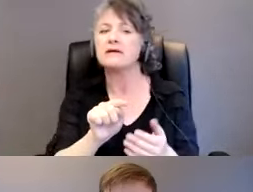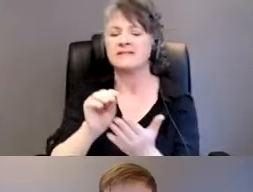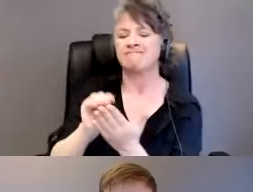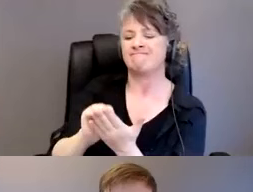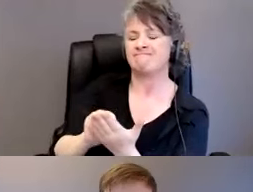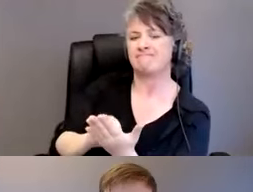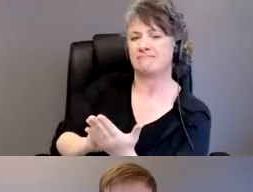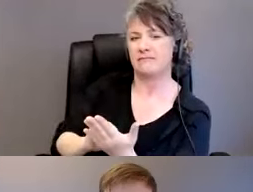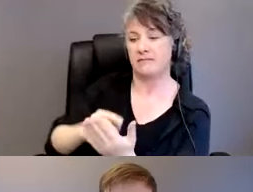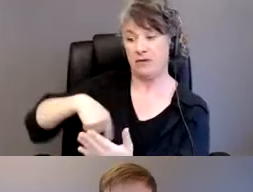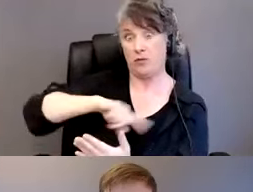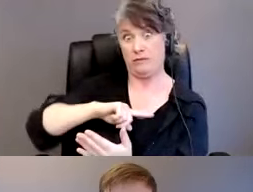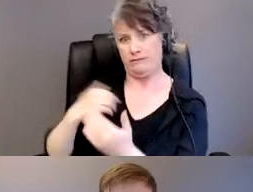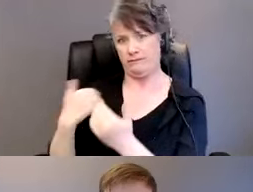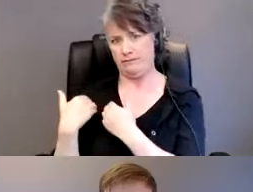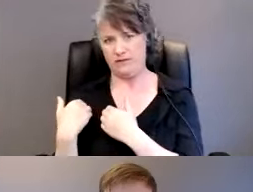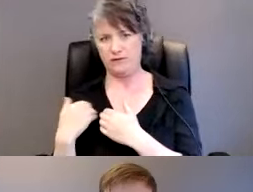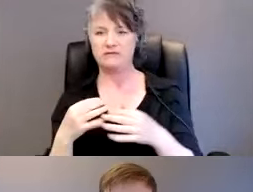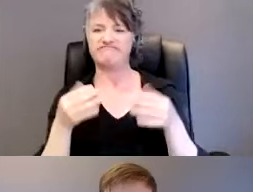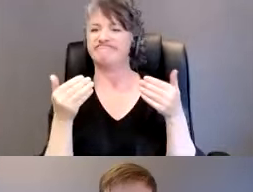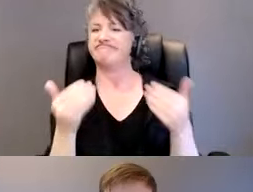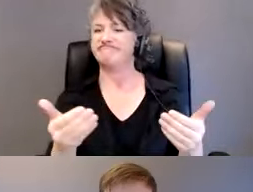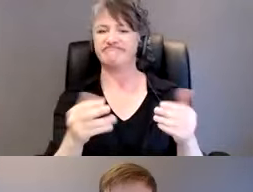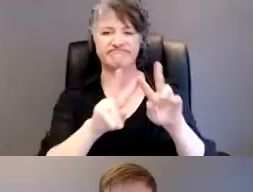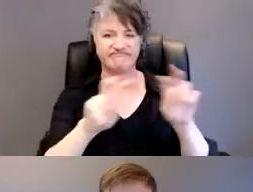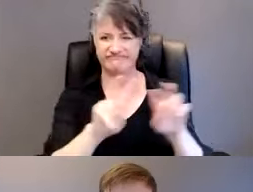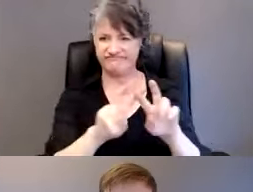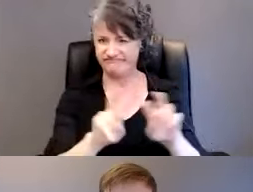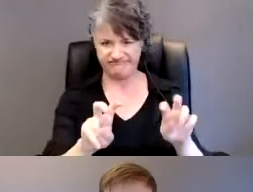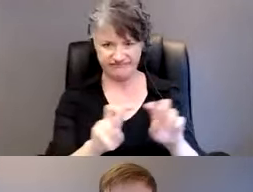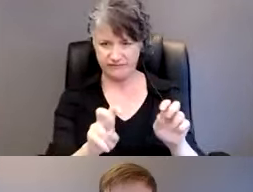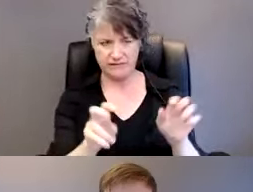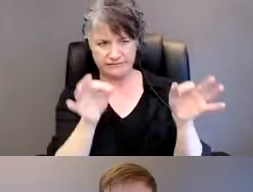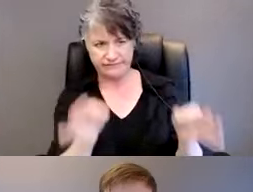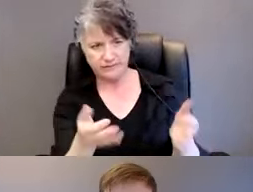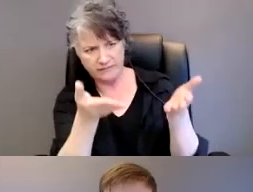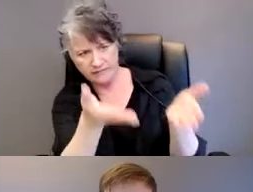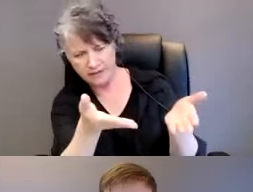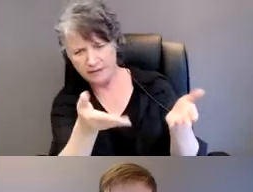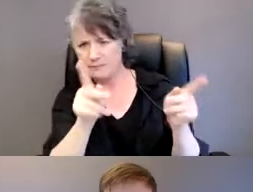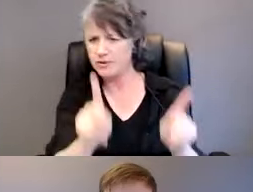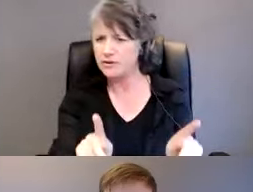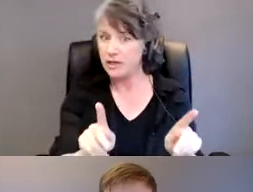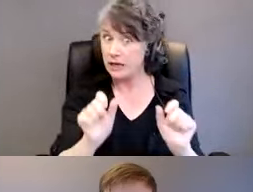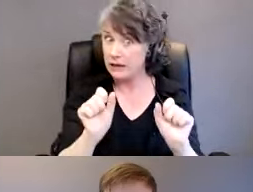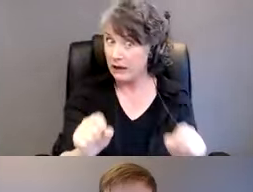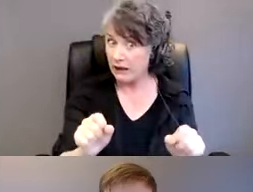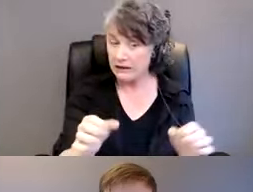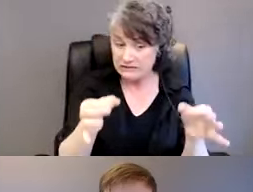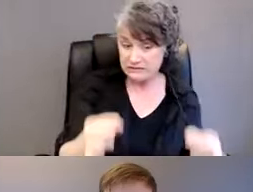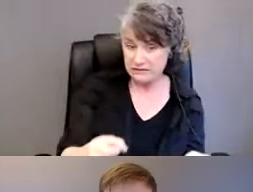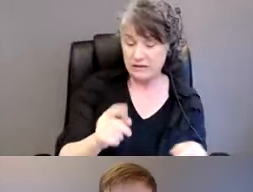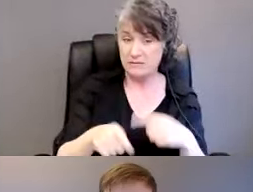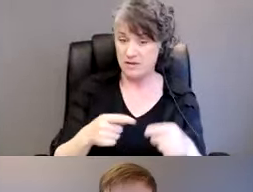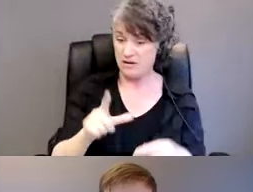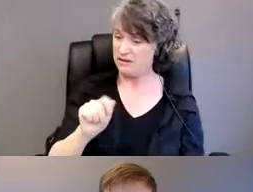with the responsibility of completing an assessment to determine whether the patient has the capacity to make decisions regarding the admission to